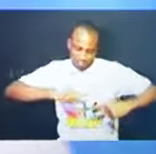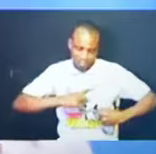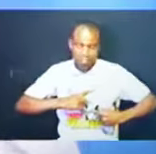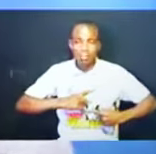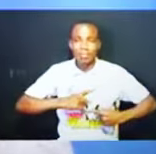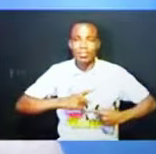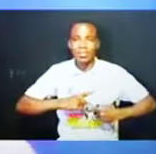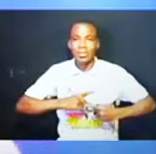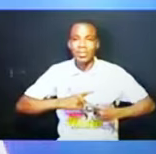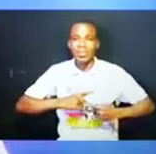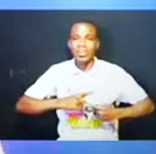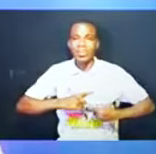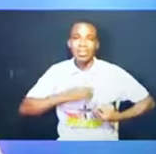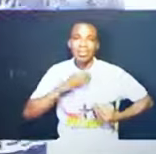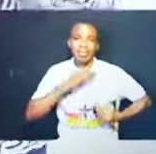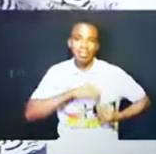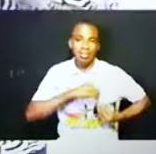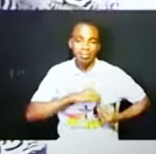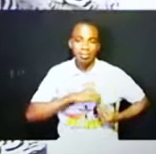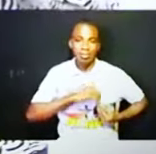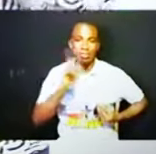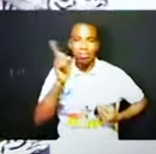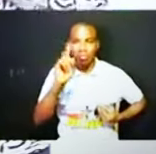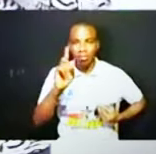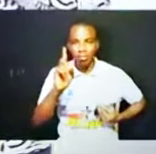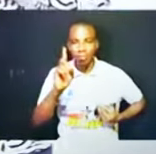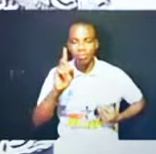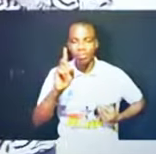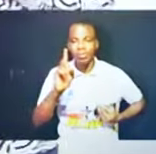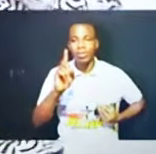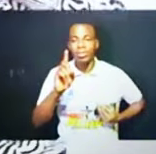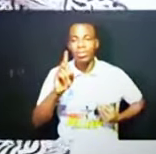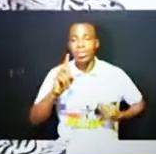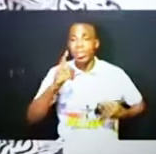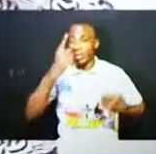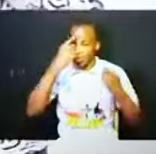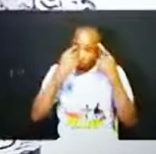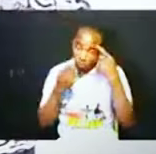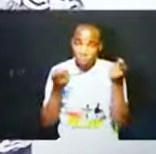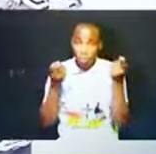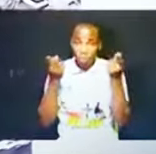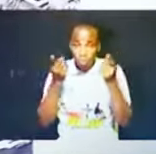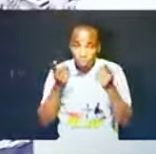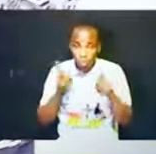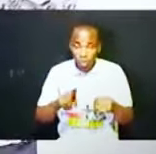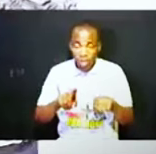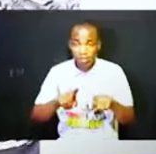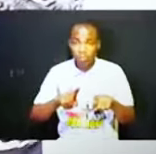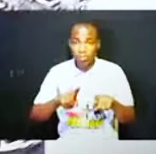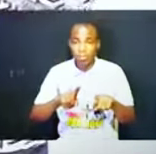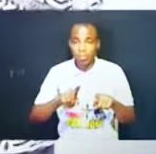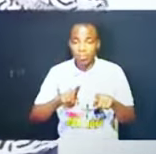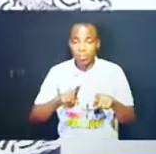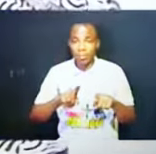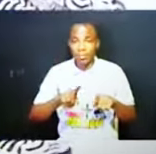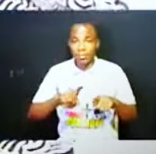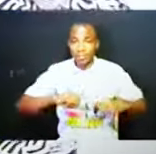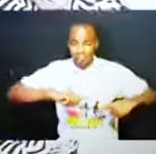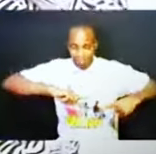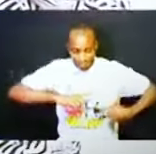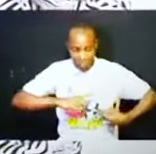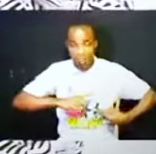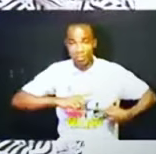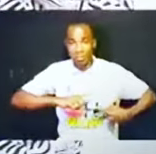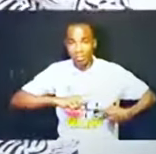to cause trouble. It is going to grow not on the physical body. It grows bitter roots. These bitter roots